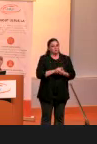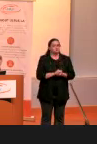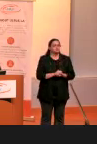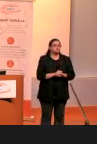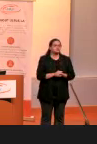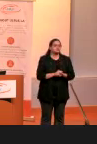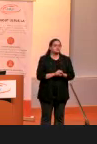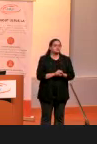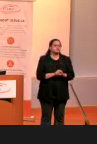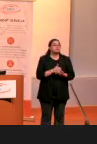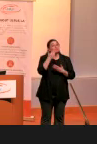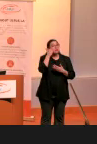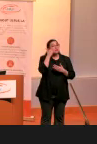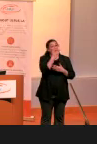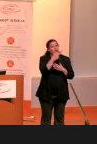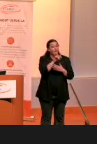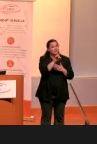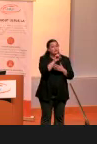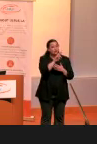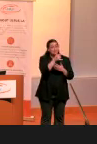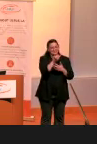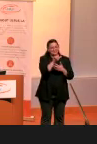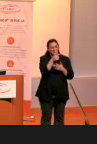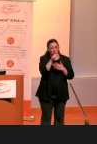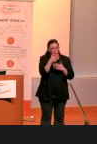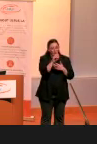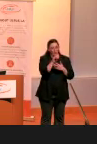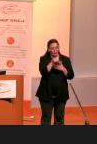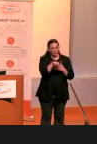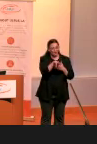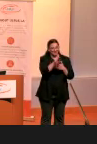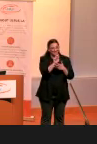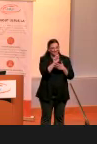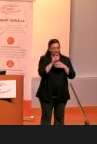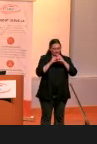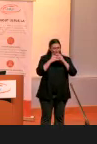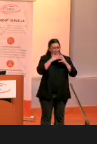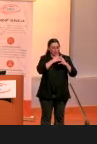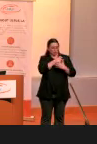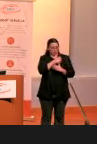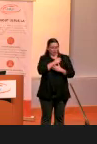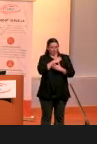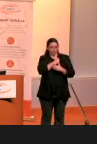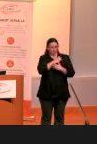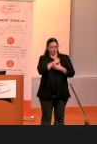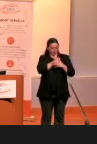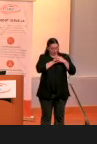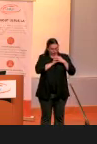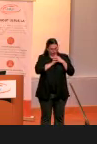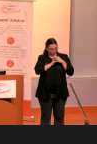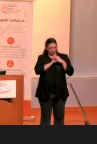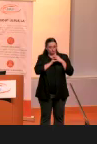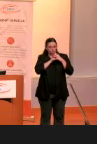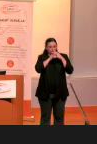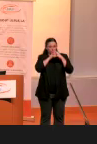patients who were on hydroxychloroquine were less likely to have that plaque development, the earliest signs of heart disease, than patients who